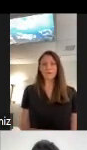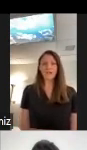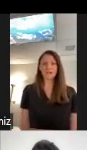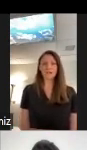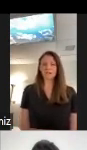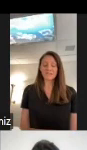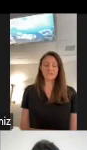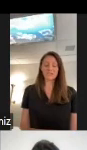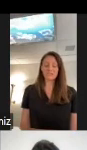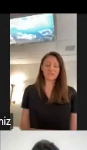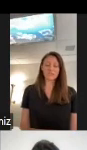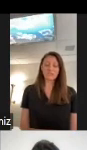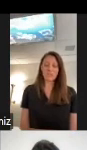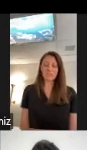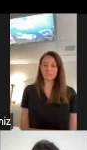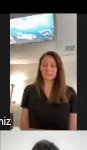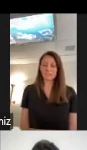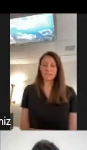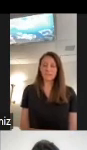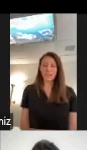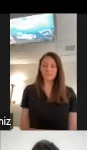of a smart exercise. And just using that